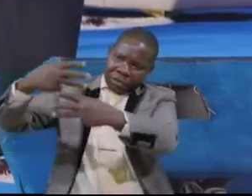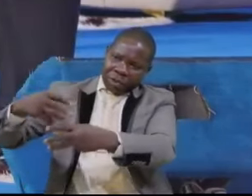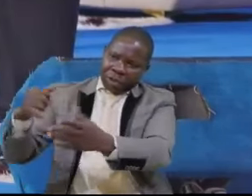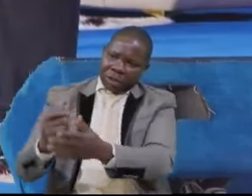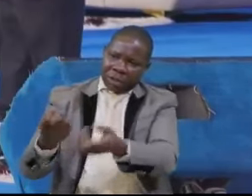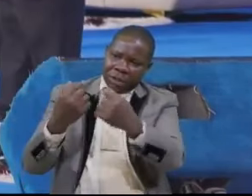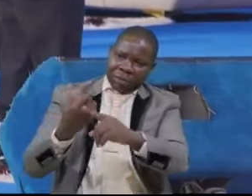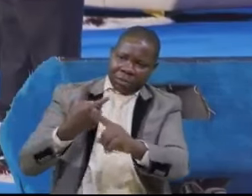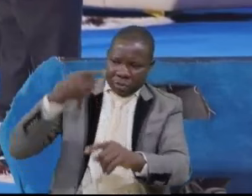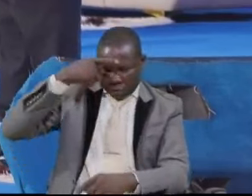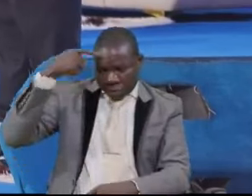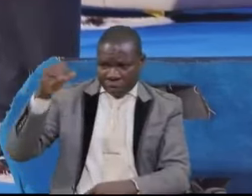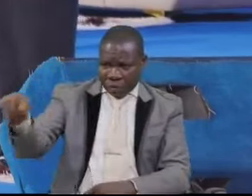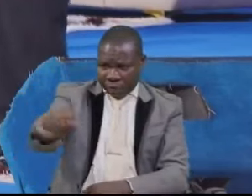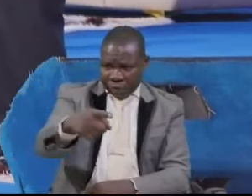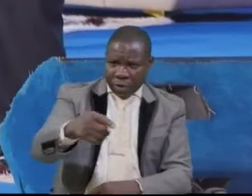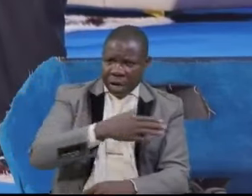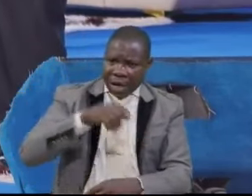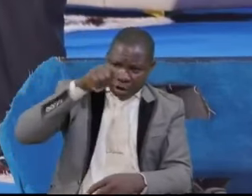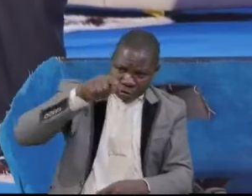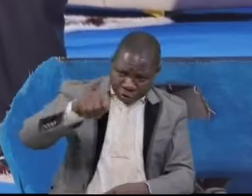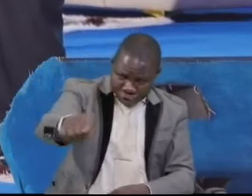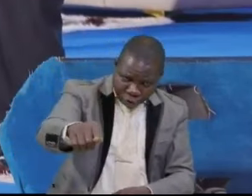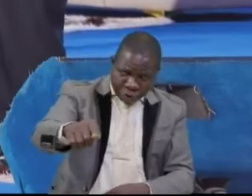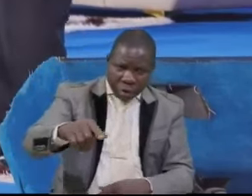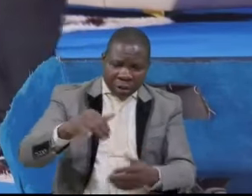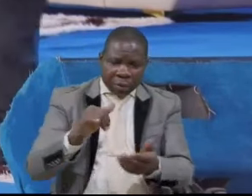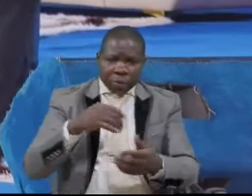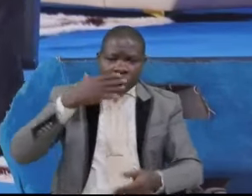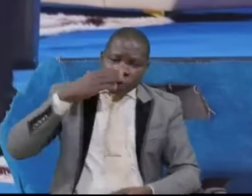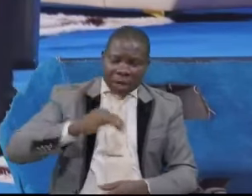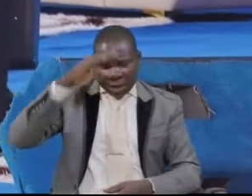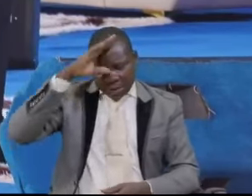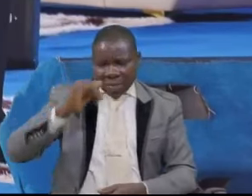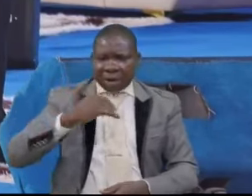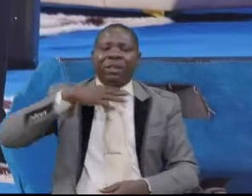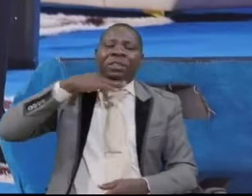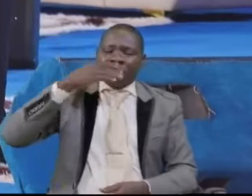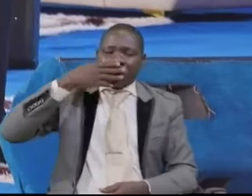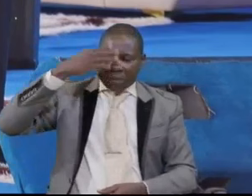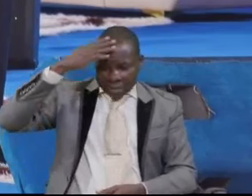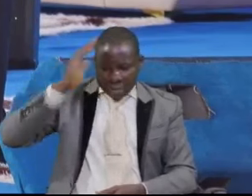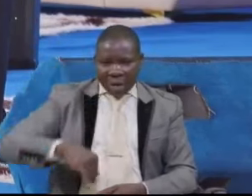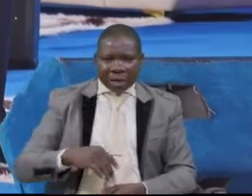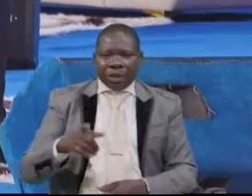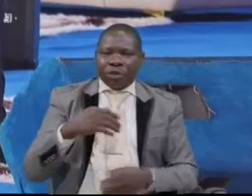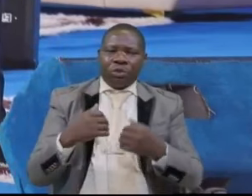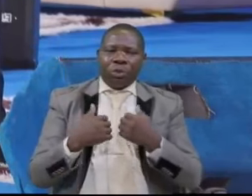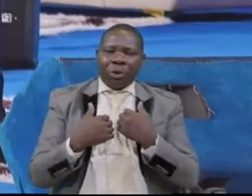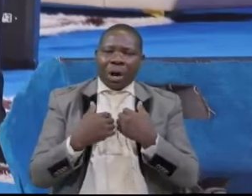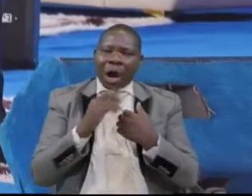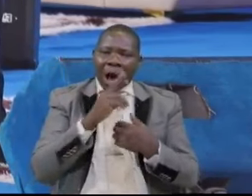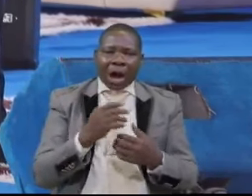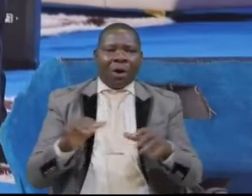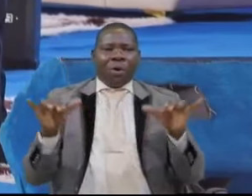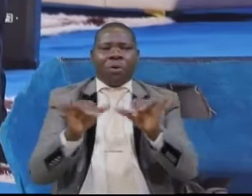And thou brazen man, profane man, thou art weighed in the balances